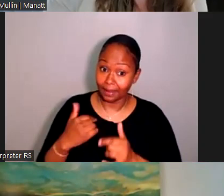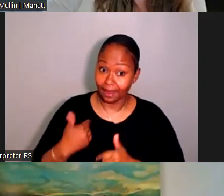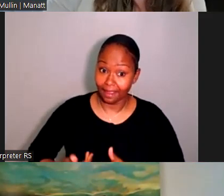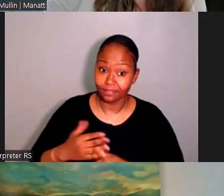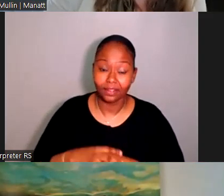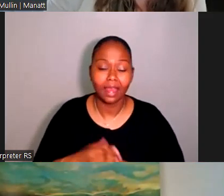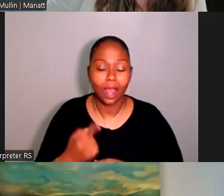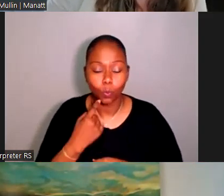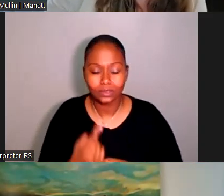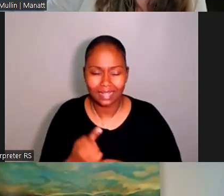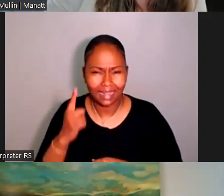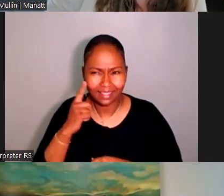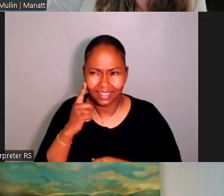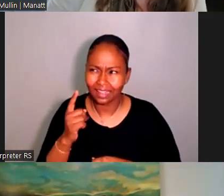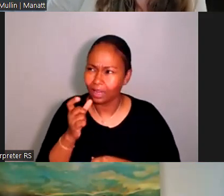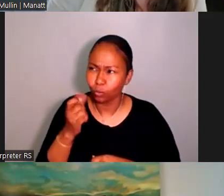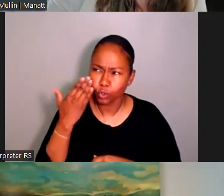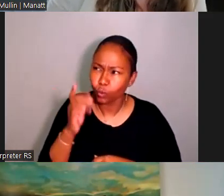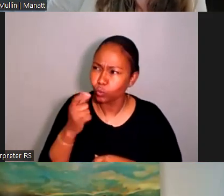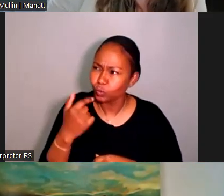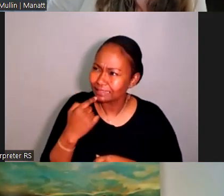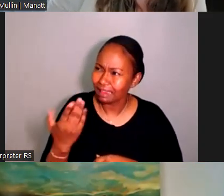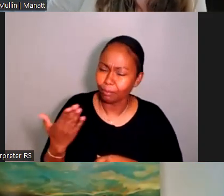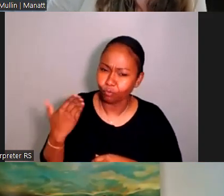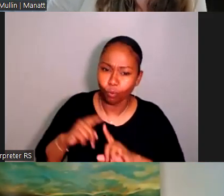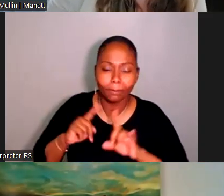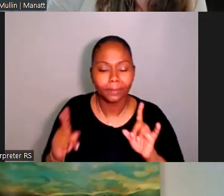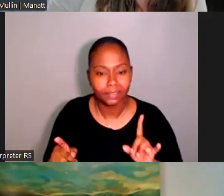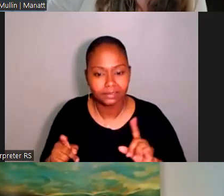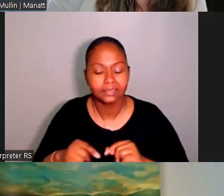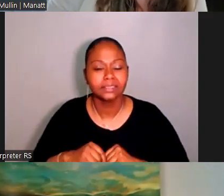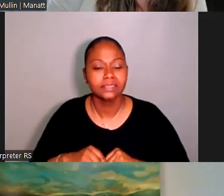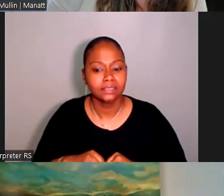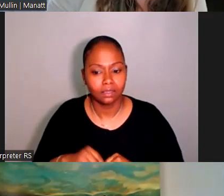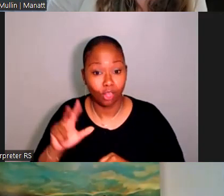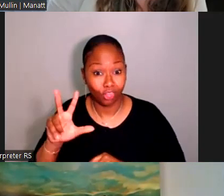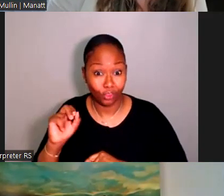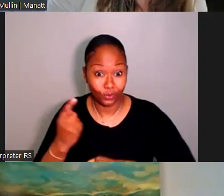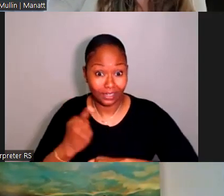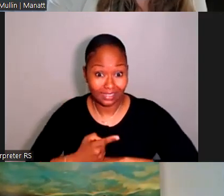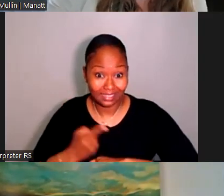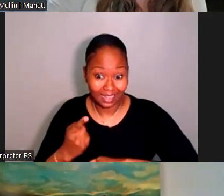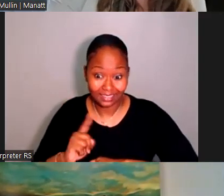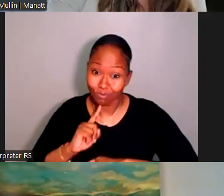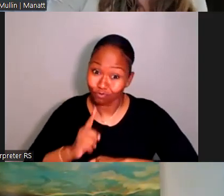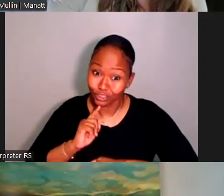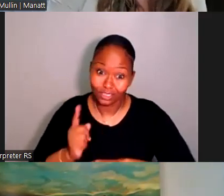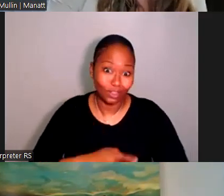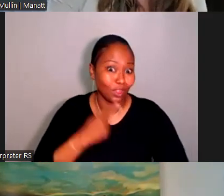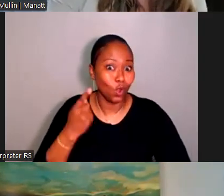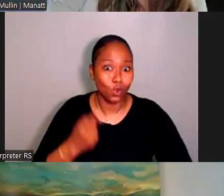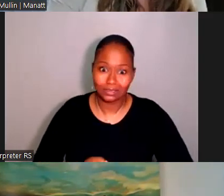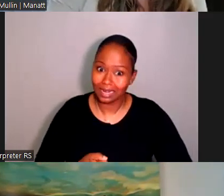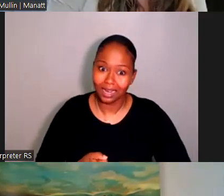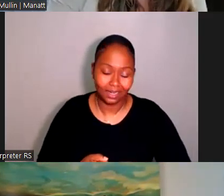up very early, I'm sorry, I don't remember who made the comment, was that 30 days is a really long period of